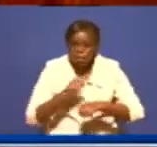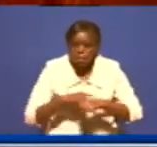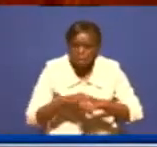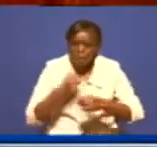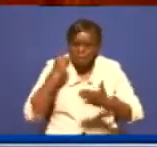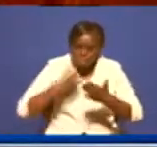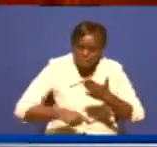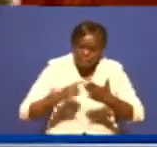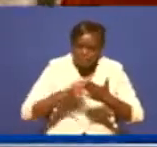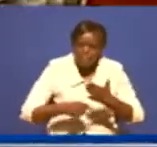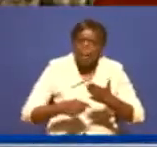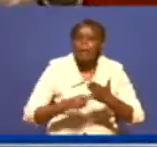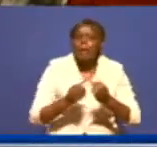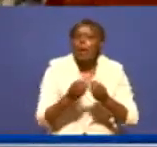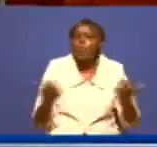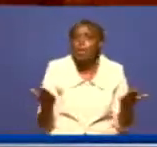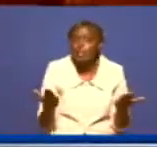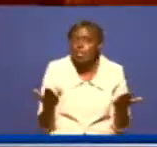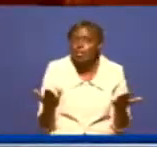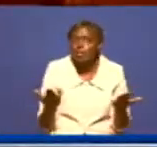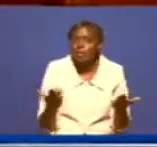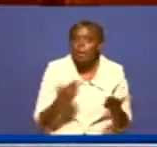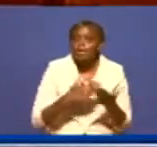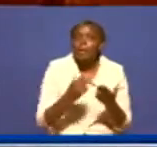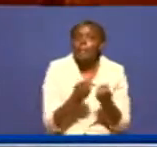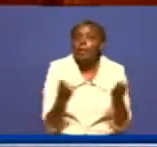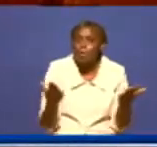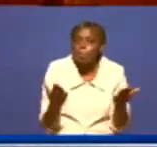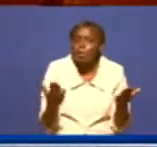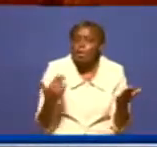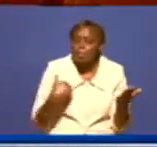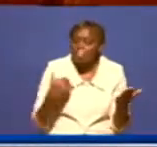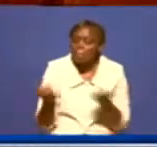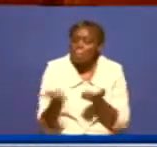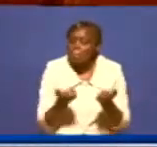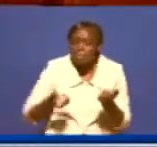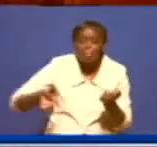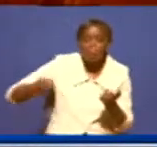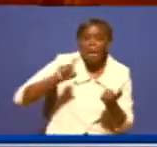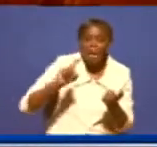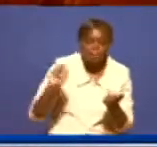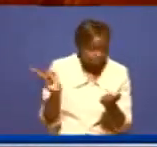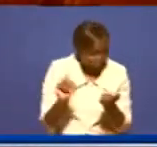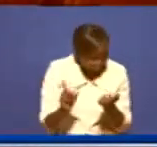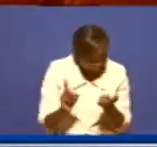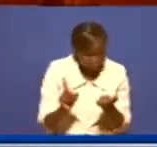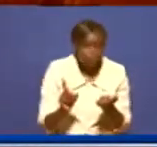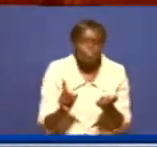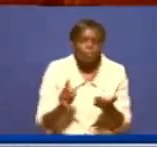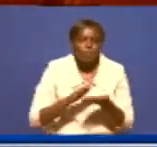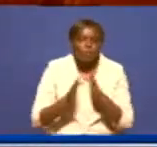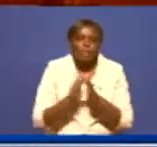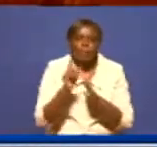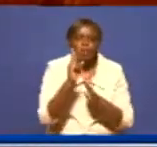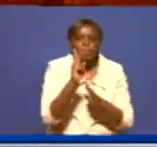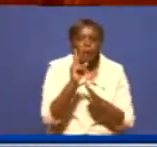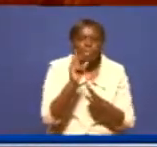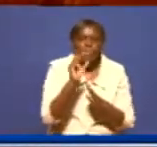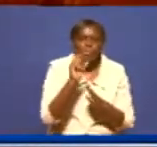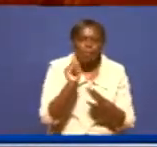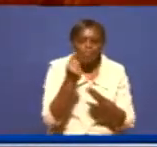X amount of shillings. So I've got no business increasing that rent within the first 3 years, Madam